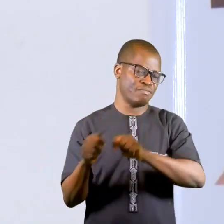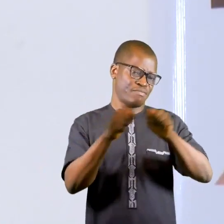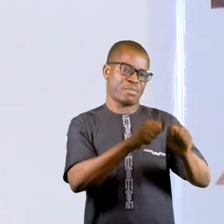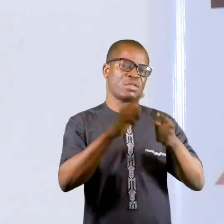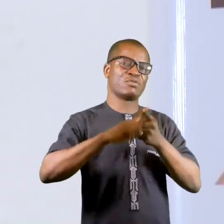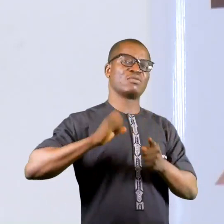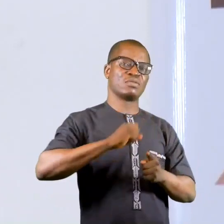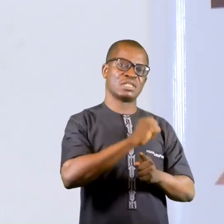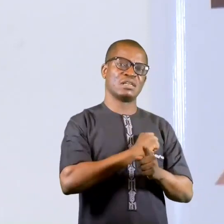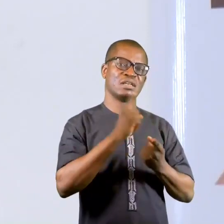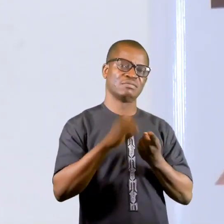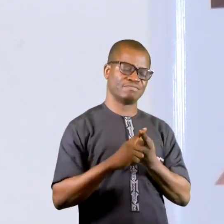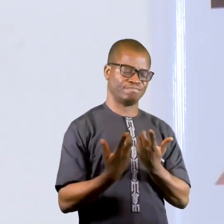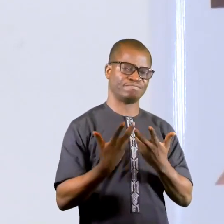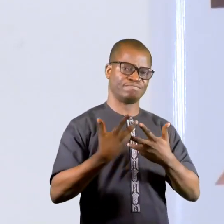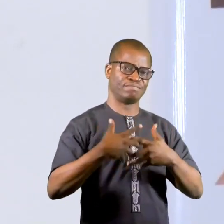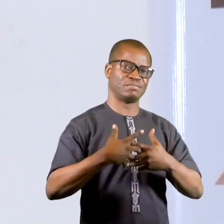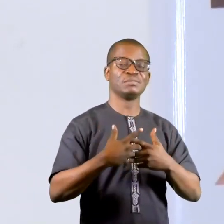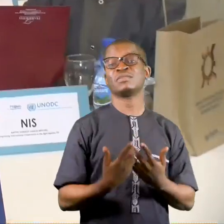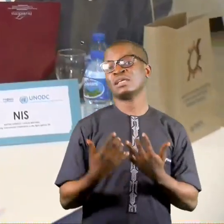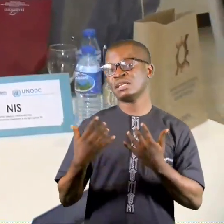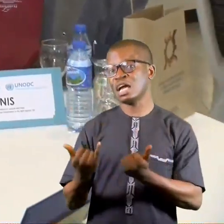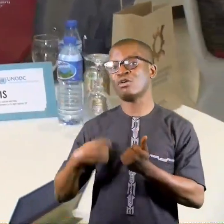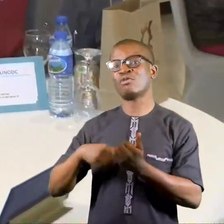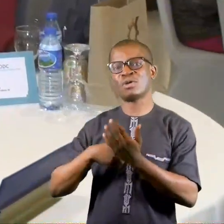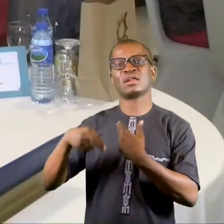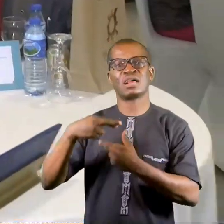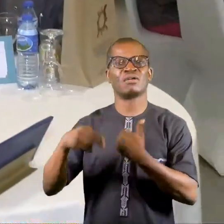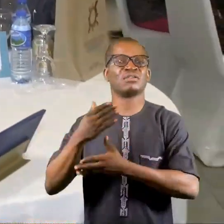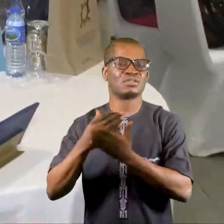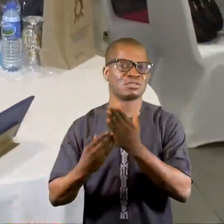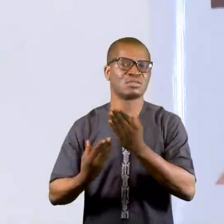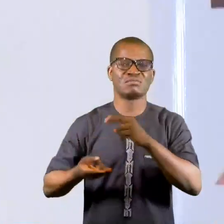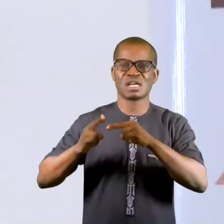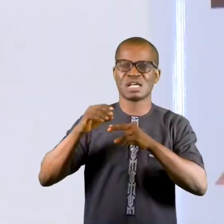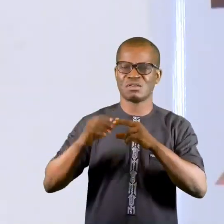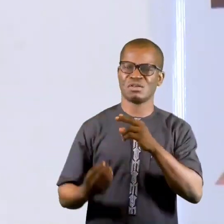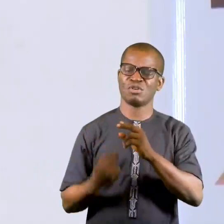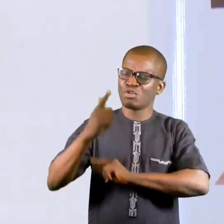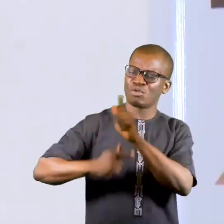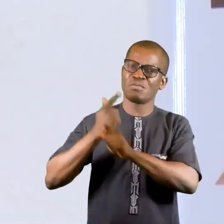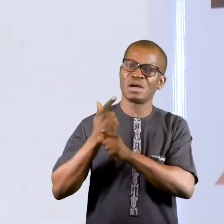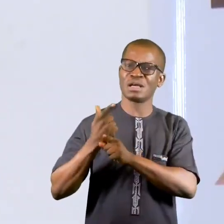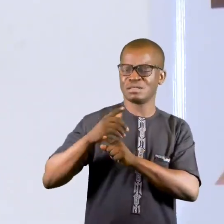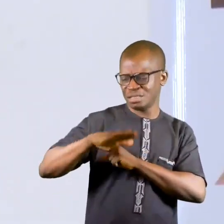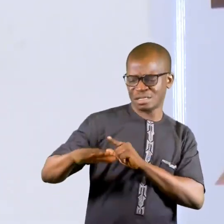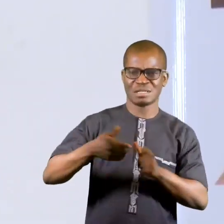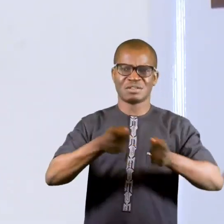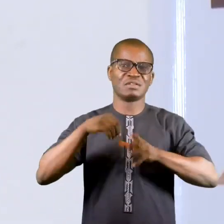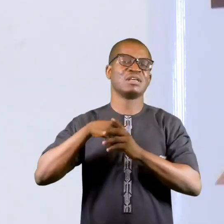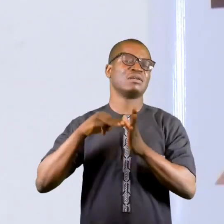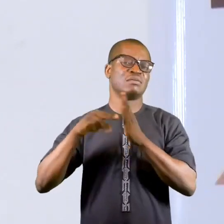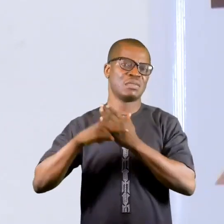and has been transmitted to Senate for concurrence. We recorded a giant stride in the global fight against human trafficking on the 8th